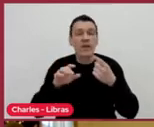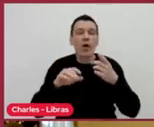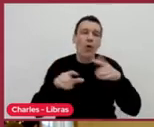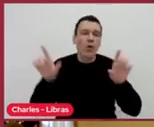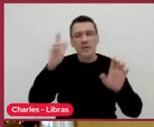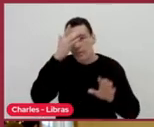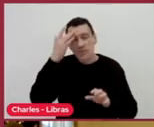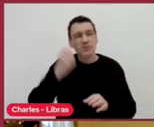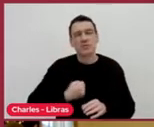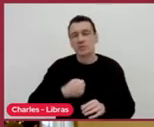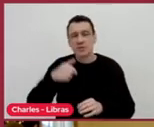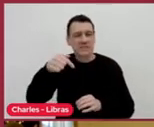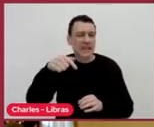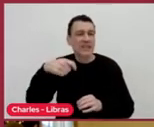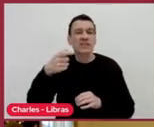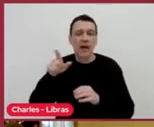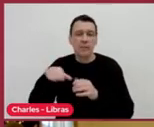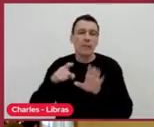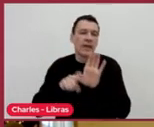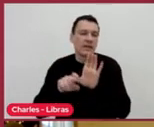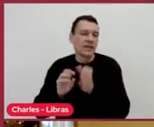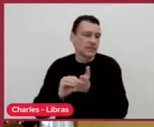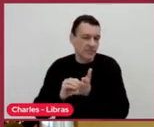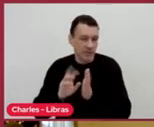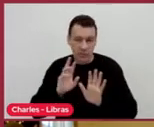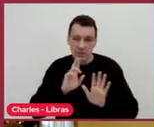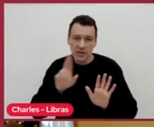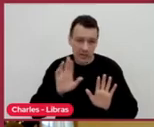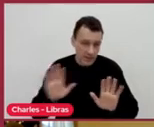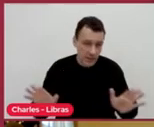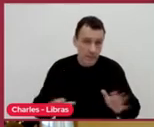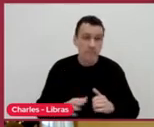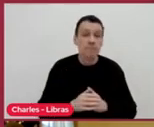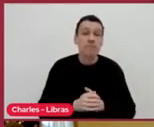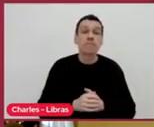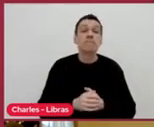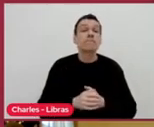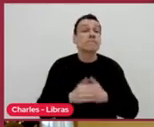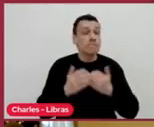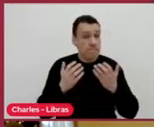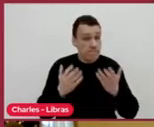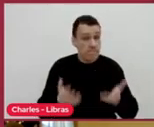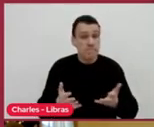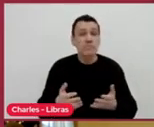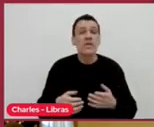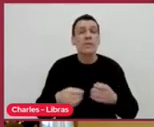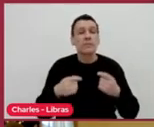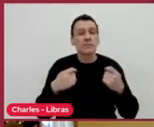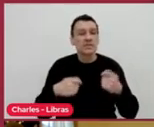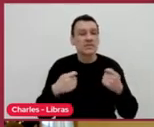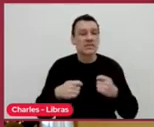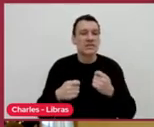pending. And this will only read FTP files from the person 1.